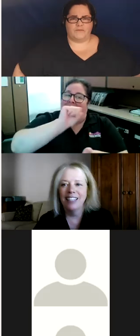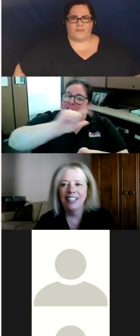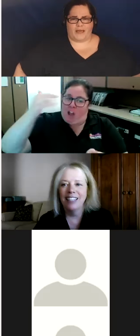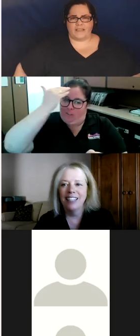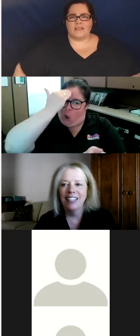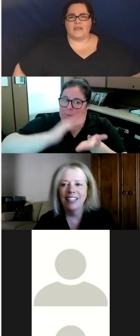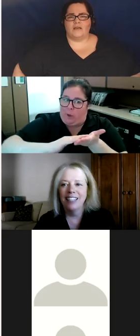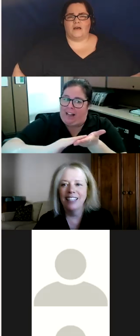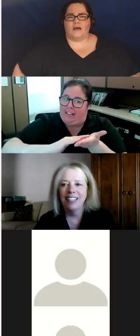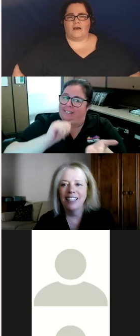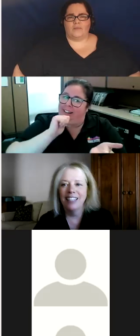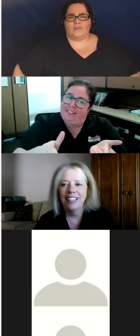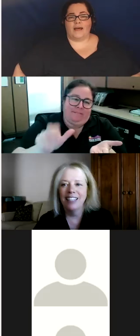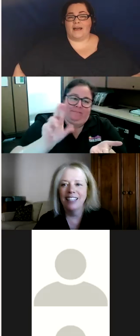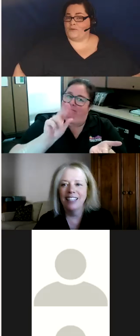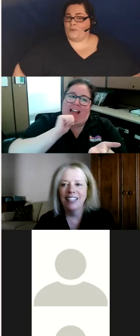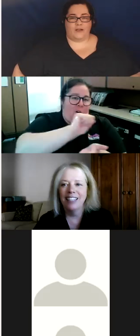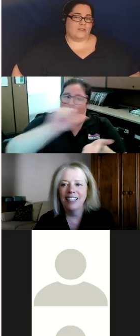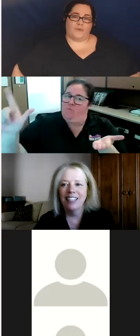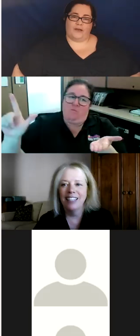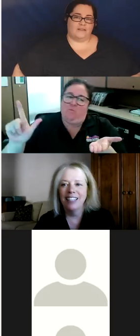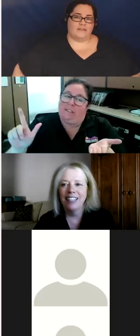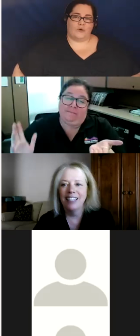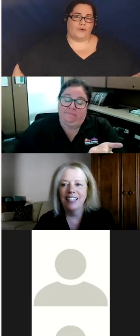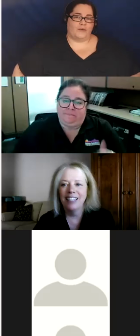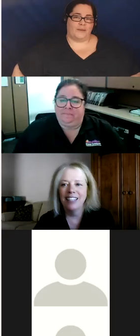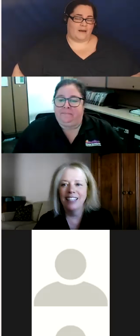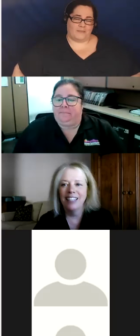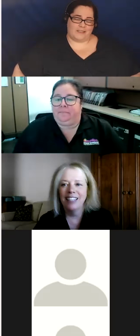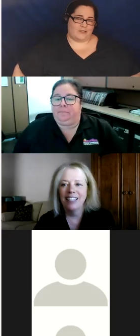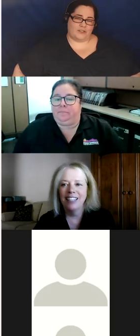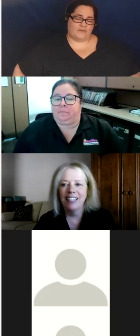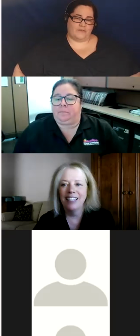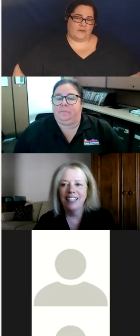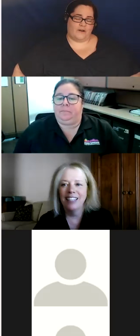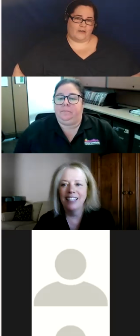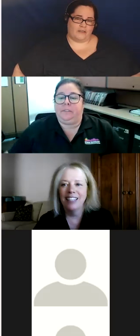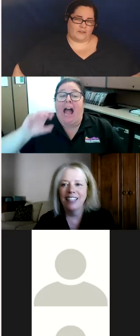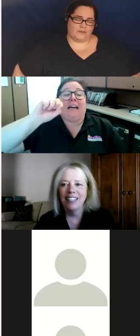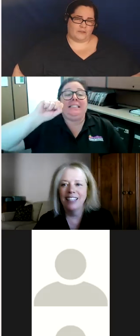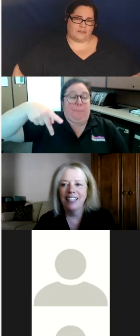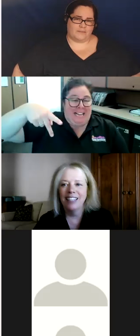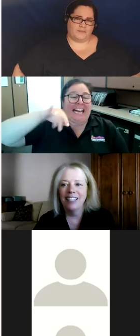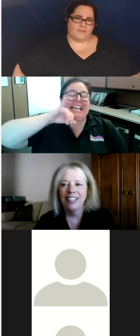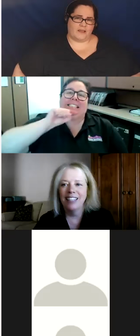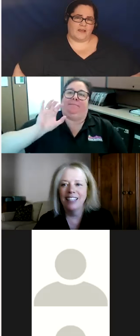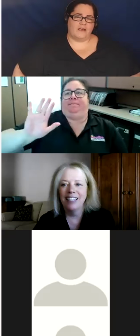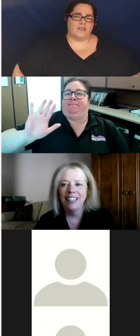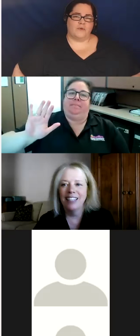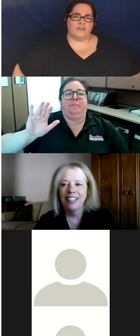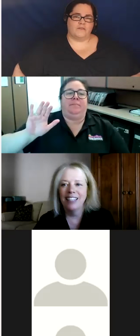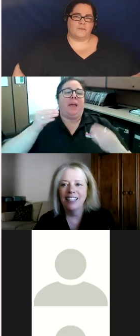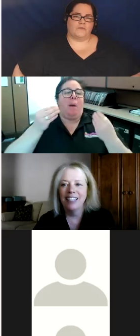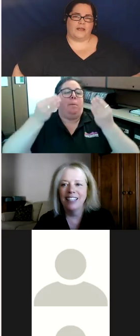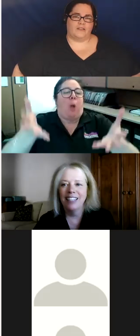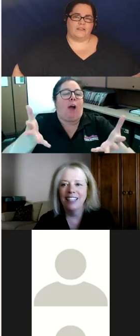print formats. Not everyone knows Braille, so Braille might not be a solution for all individuals.